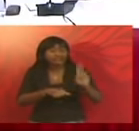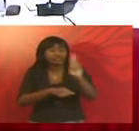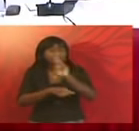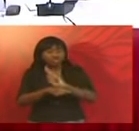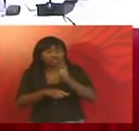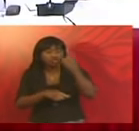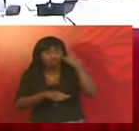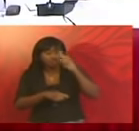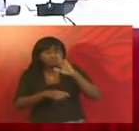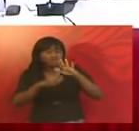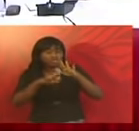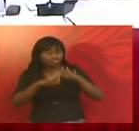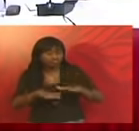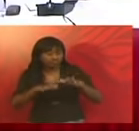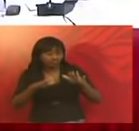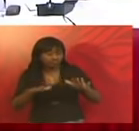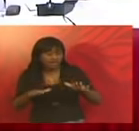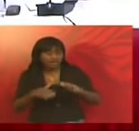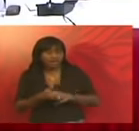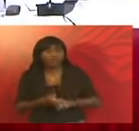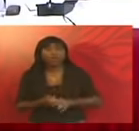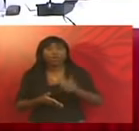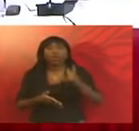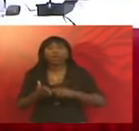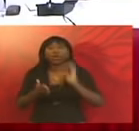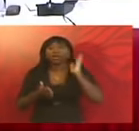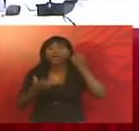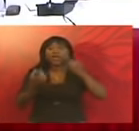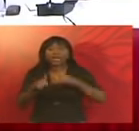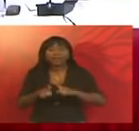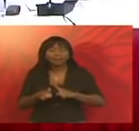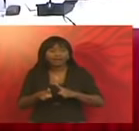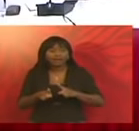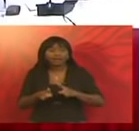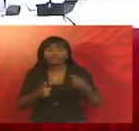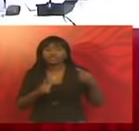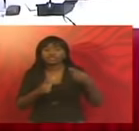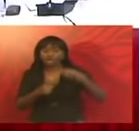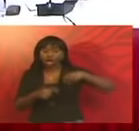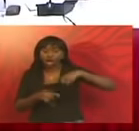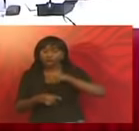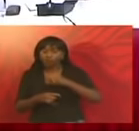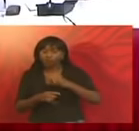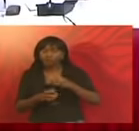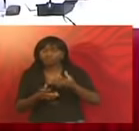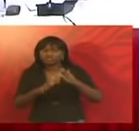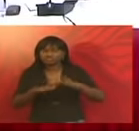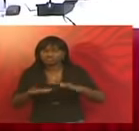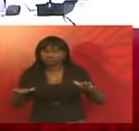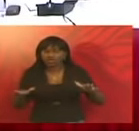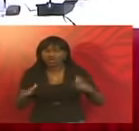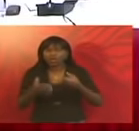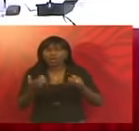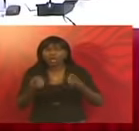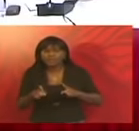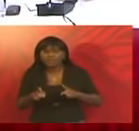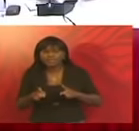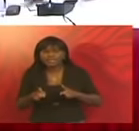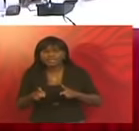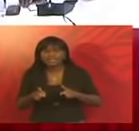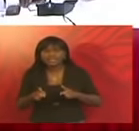approved vaccine. What will happen to our children? This is the question. What will happen to our children, or